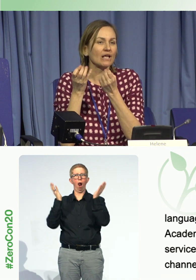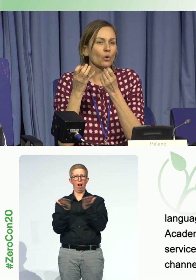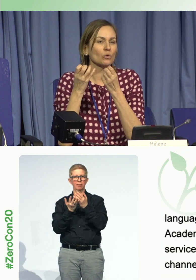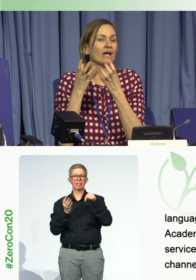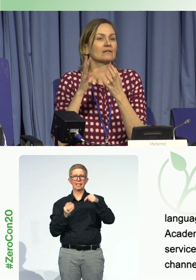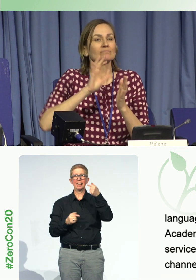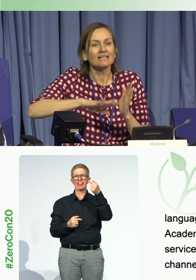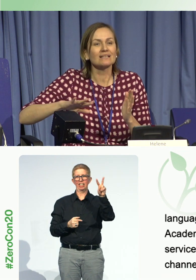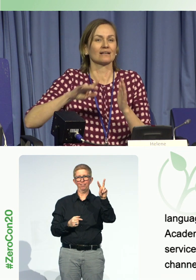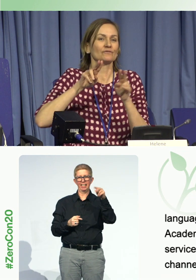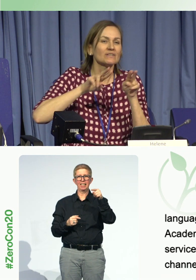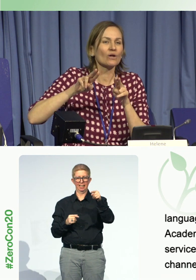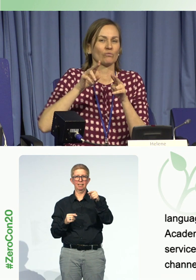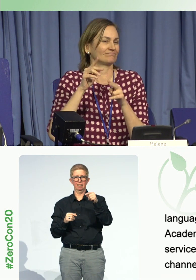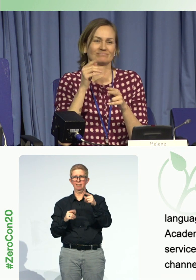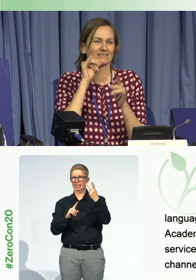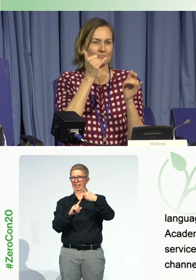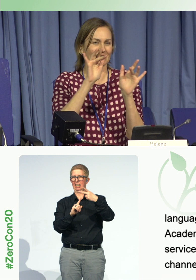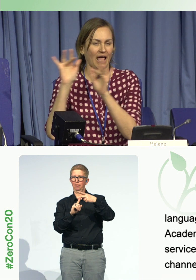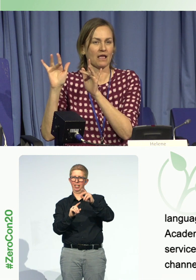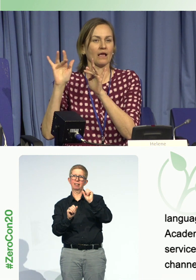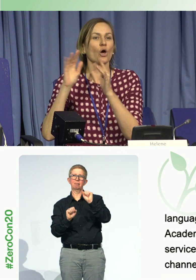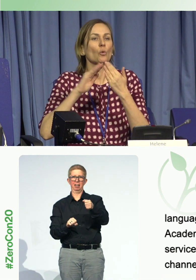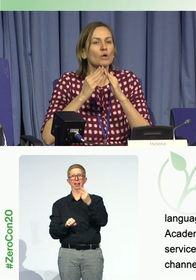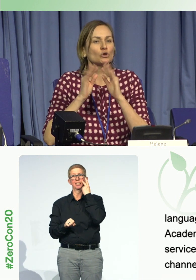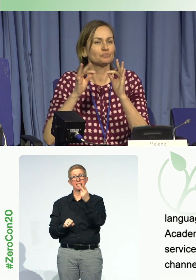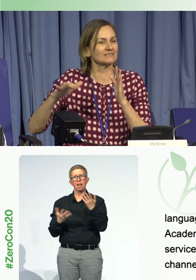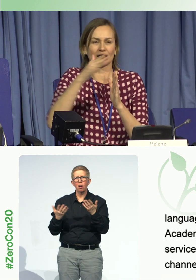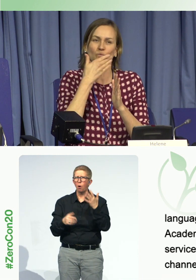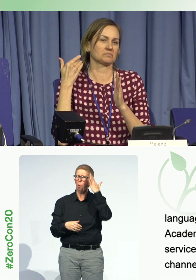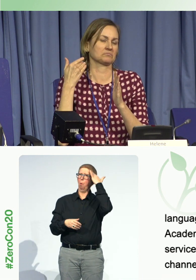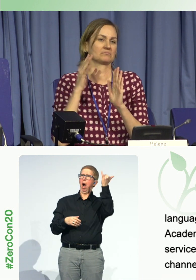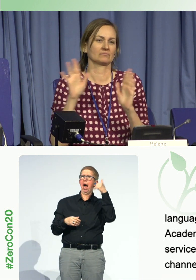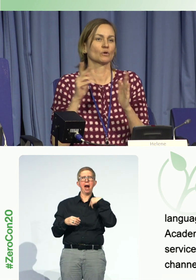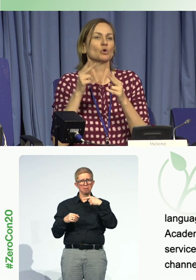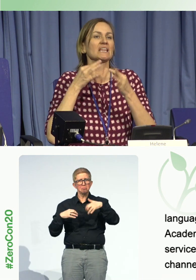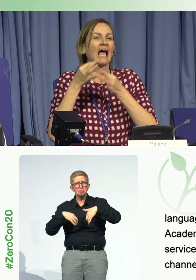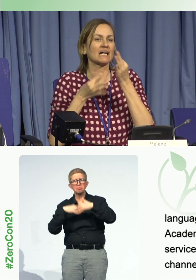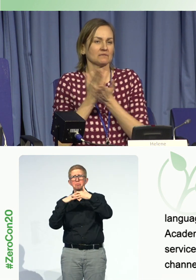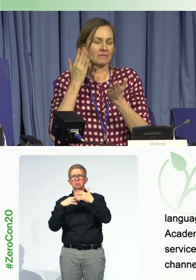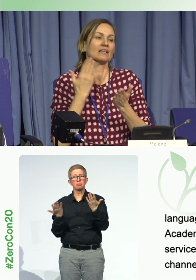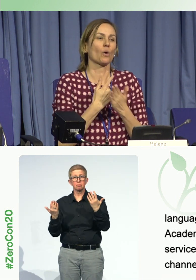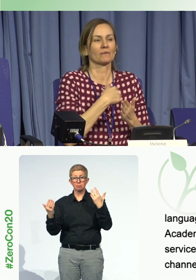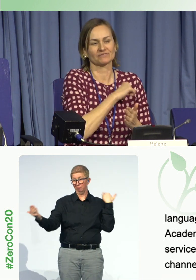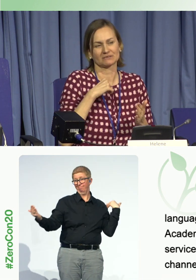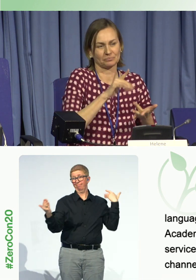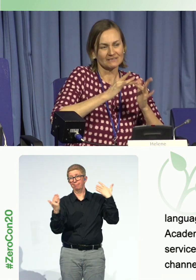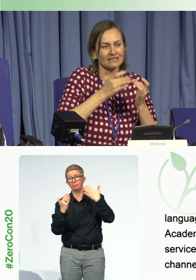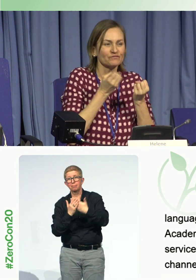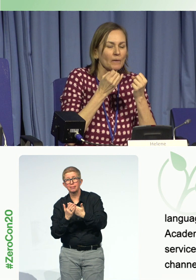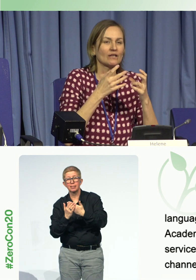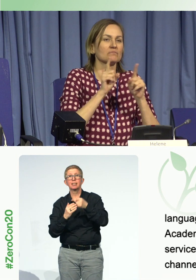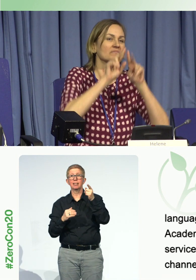The reason why we set up the channel was that there's no TV program in Austria for deaf